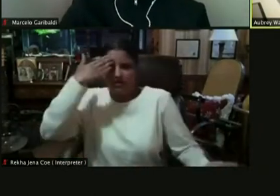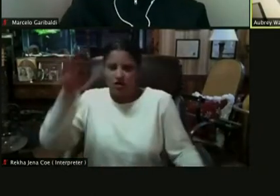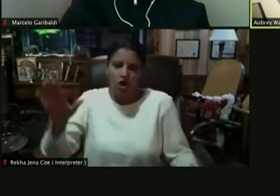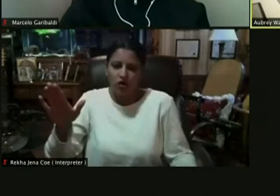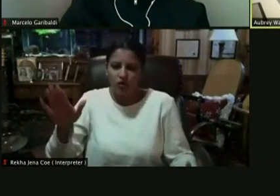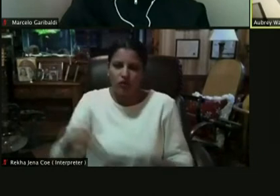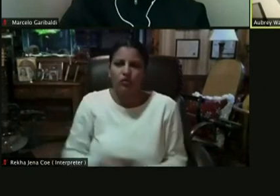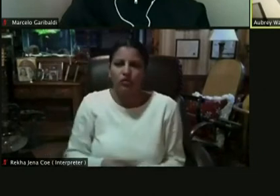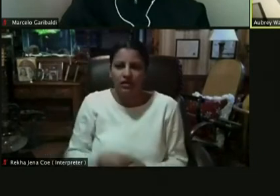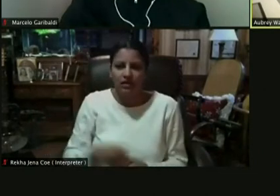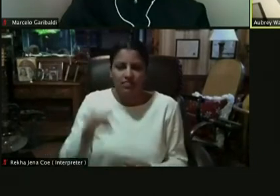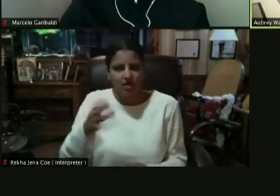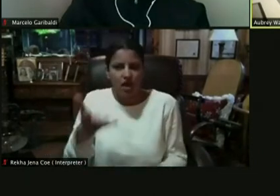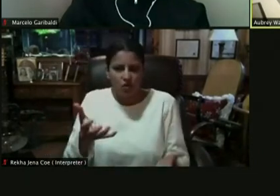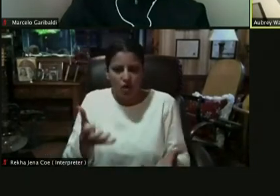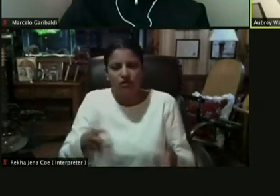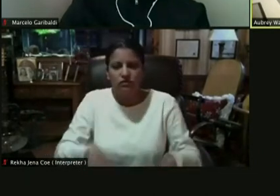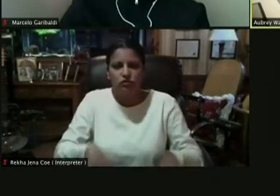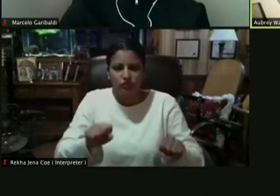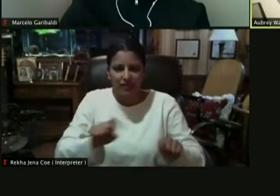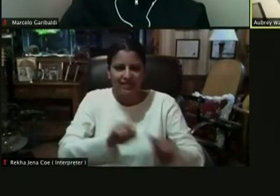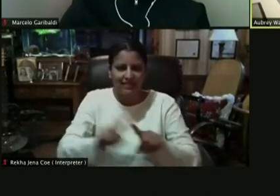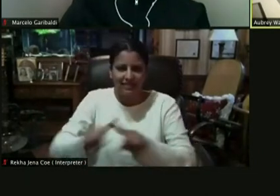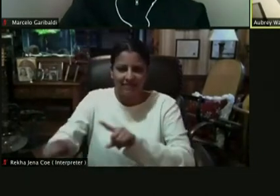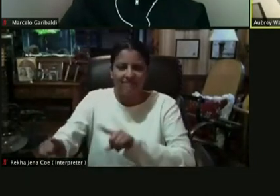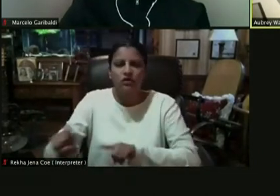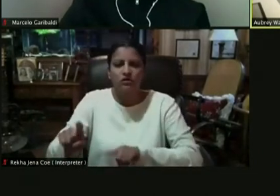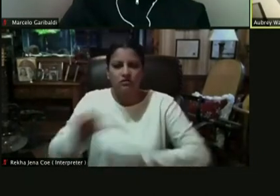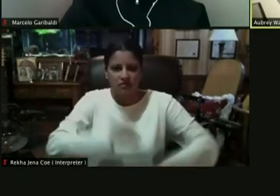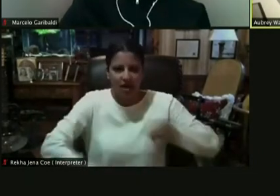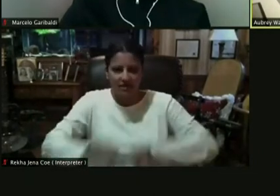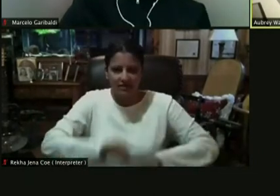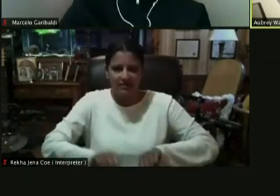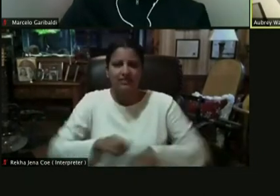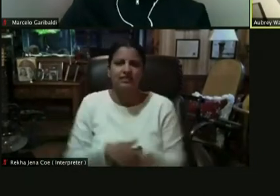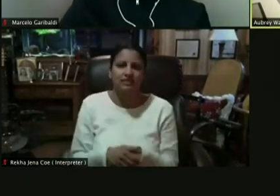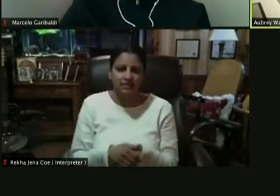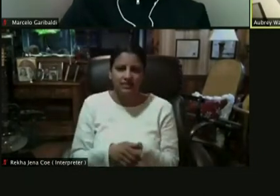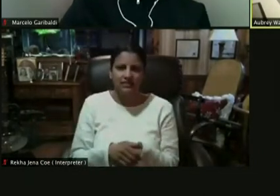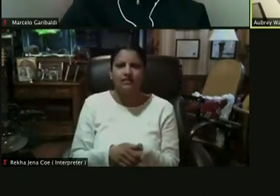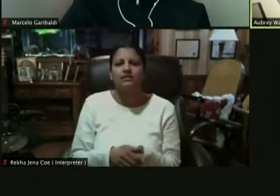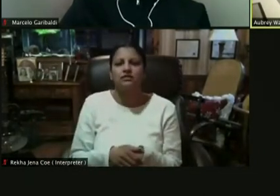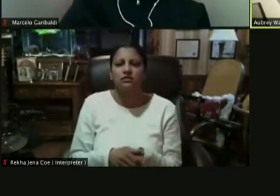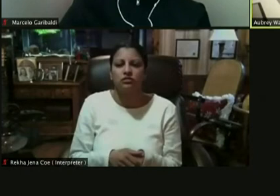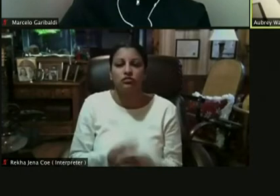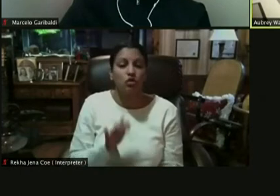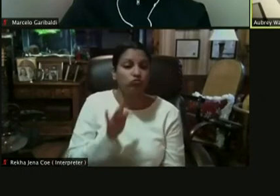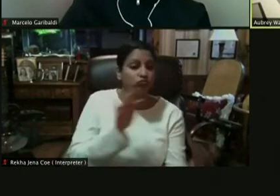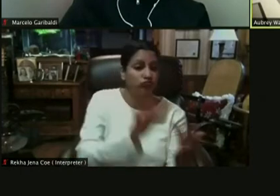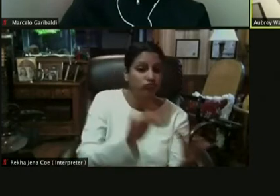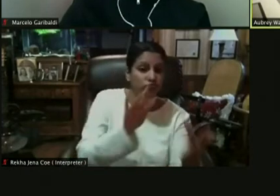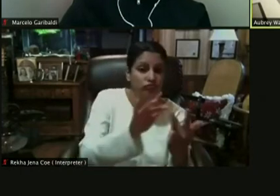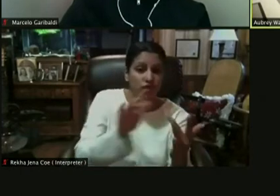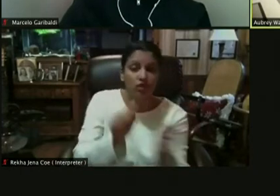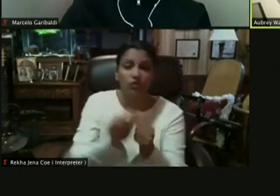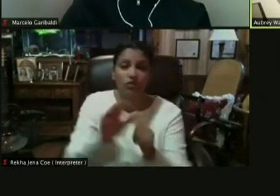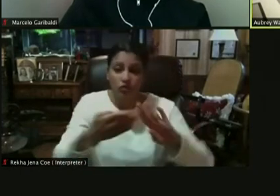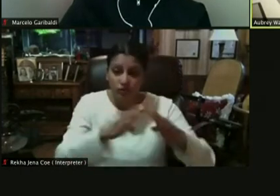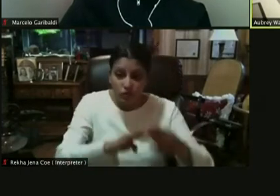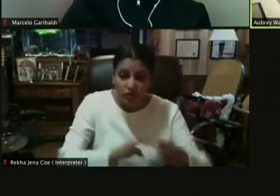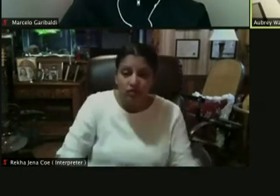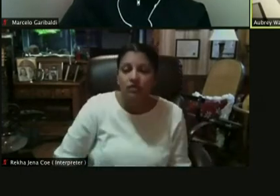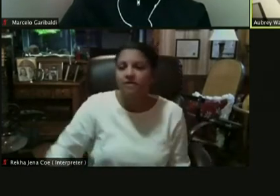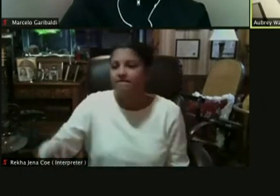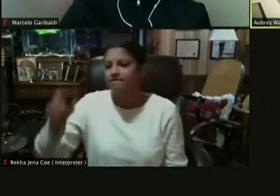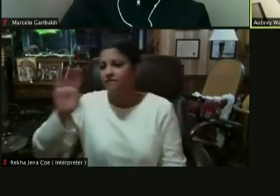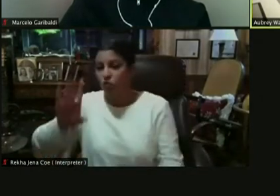back. And my advice is, again, work with people, reach out to people in your community. If you have friends, dads,